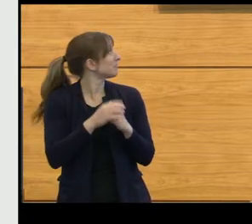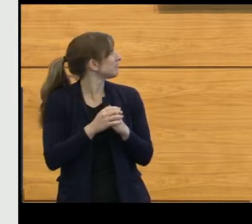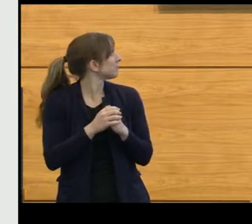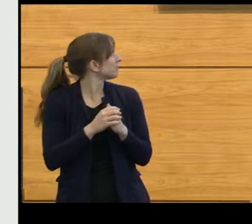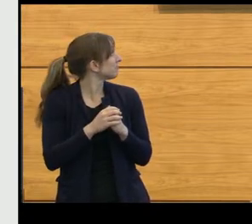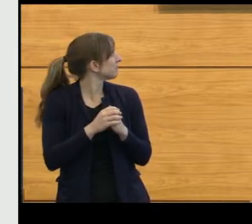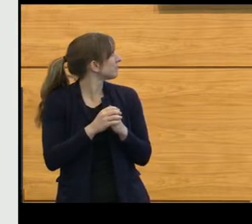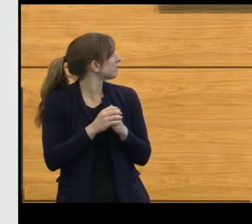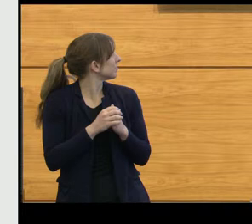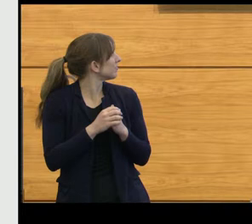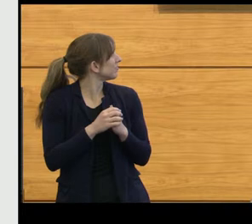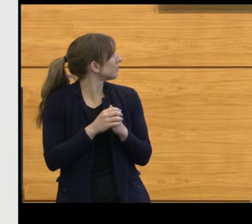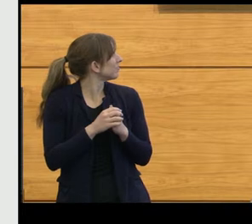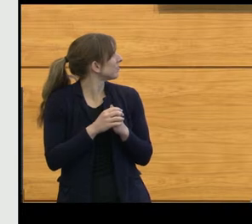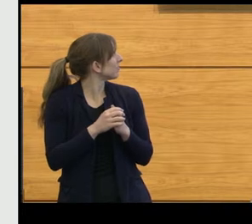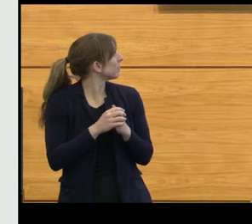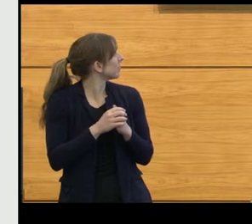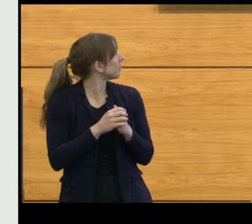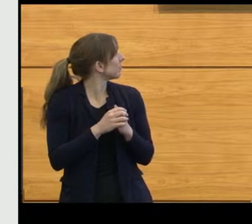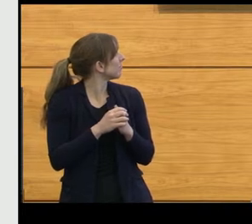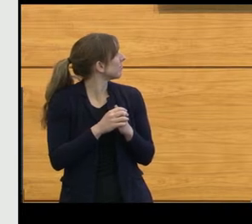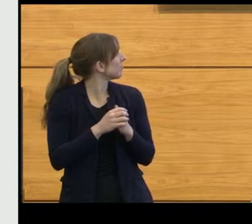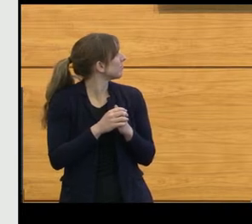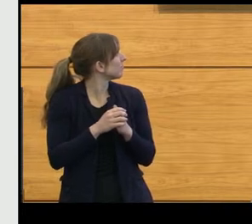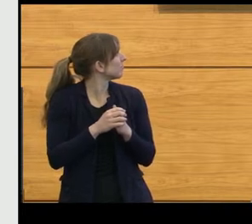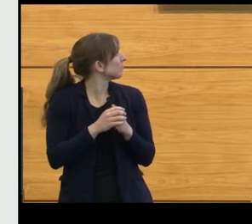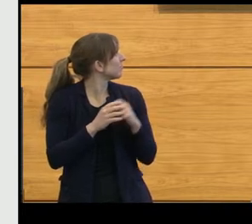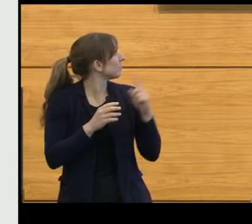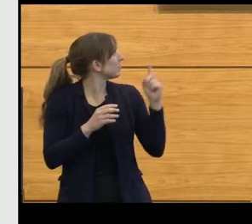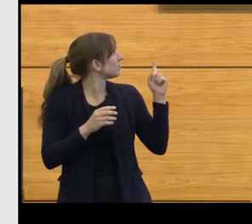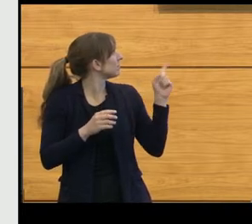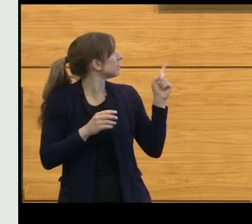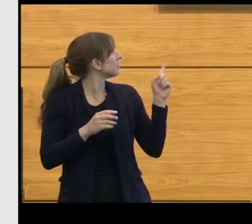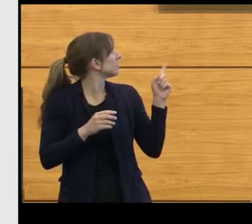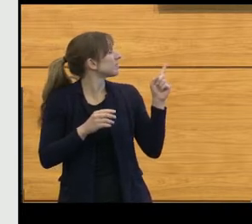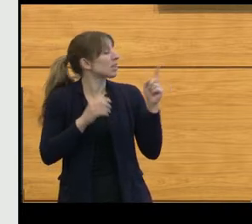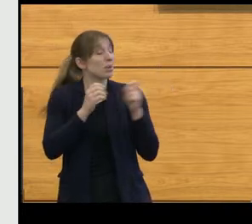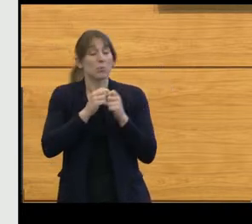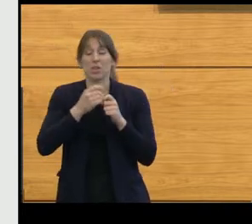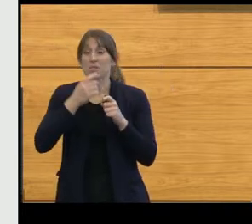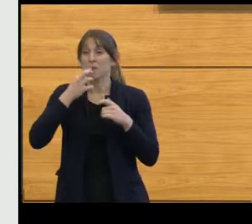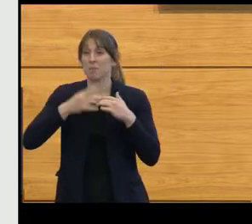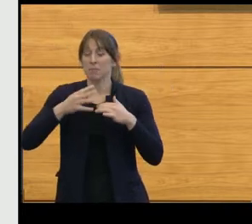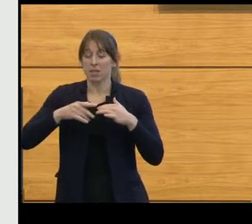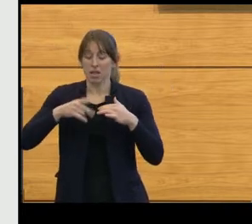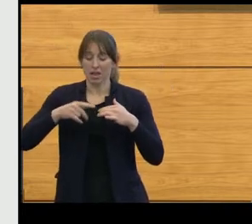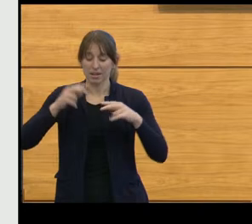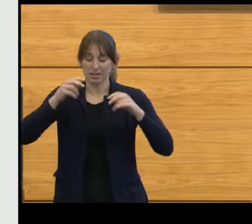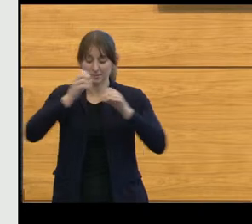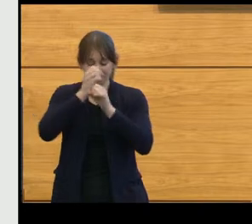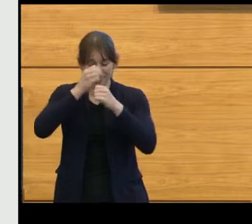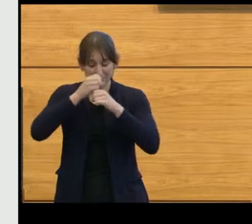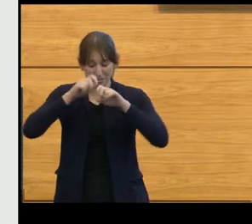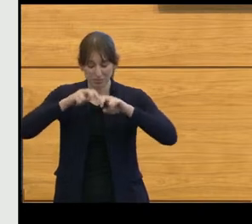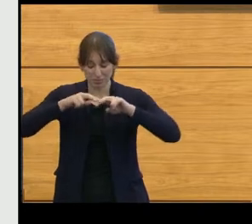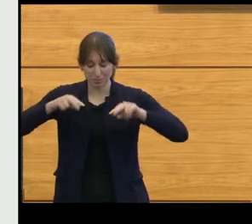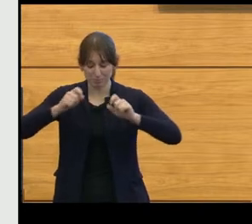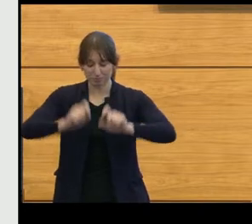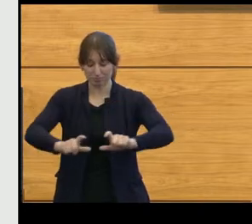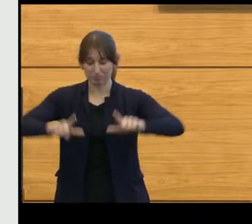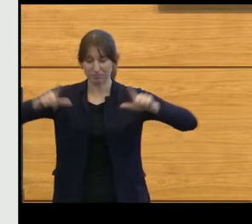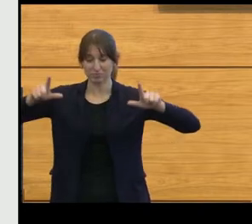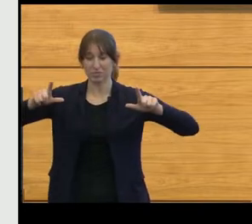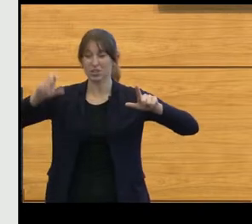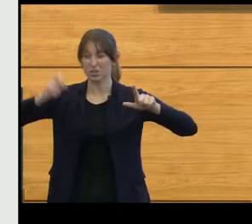was a variation on theme here. Here's the classic finding of a medulloblastoma, but then you had others in which there was a more